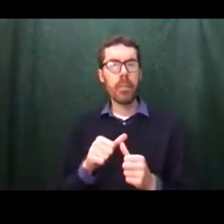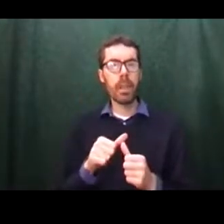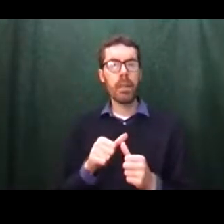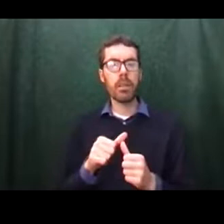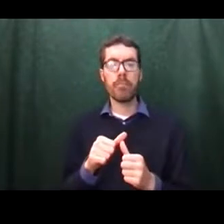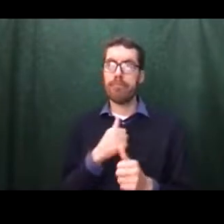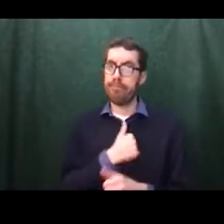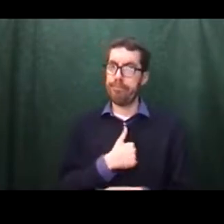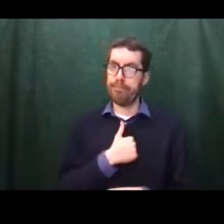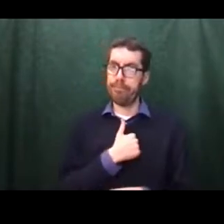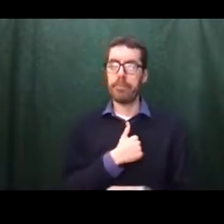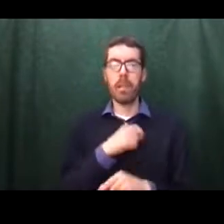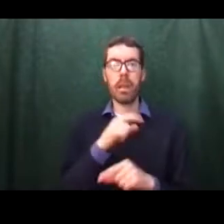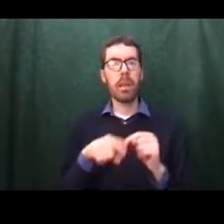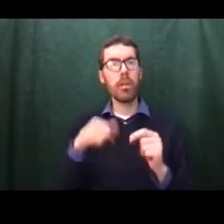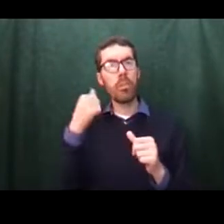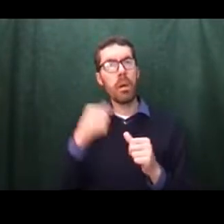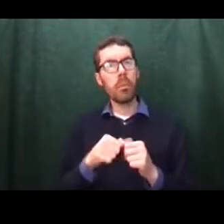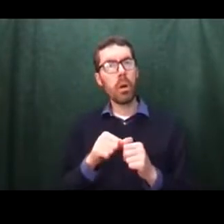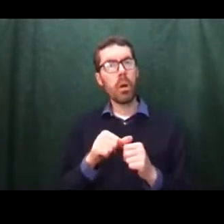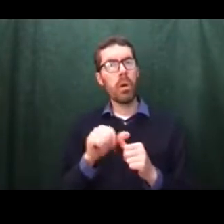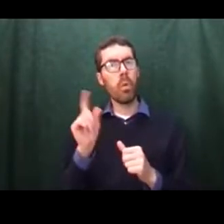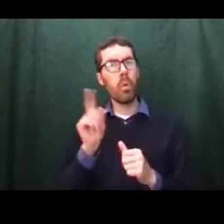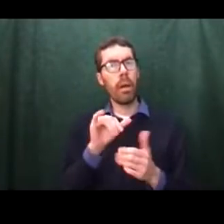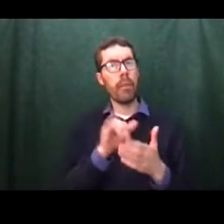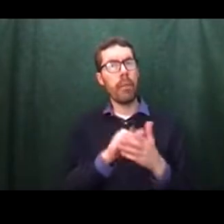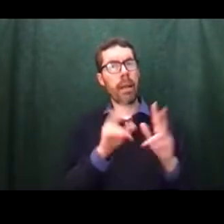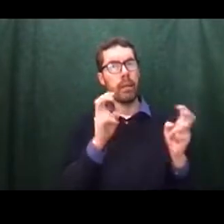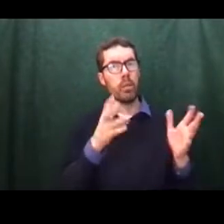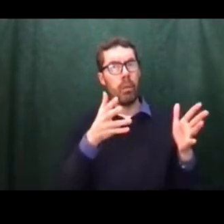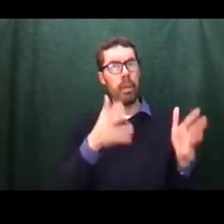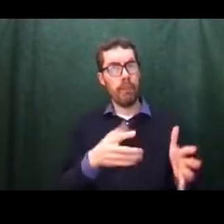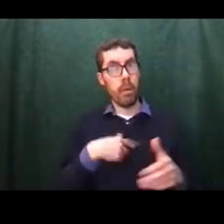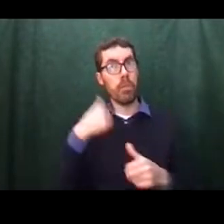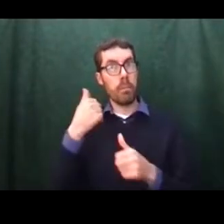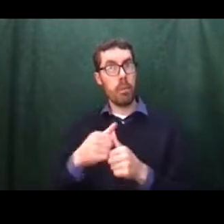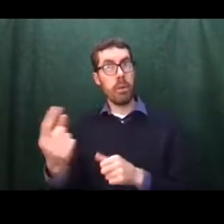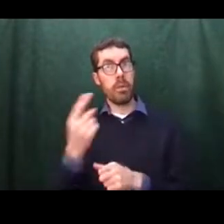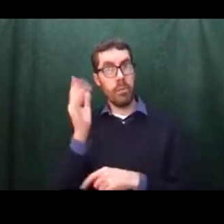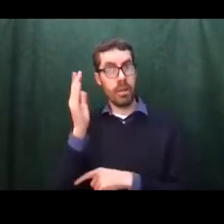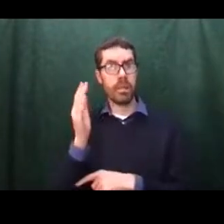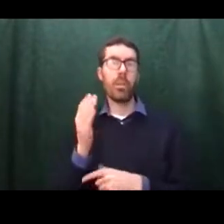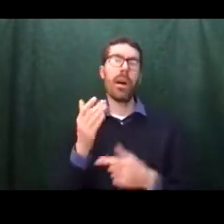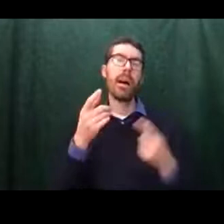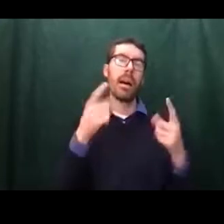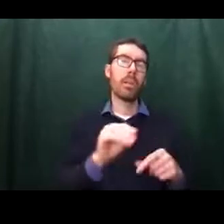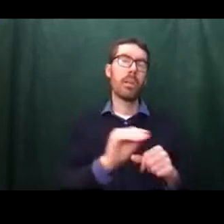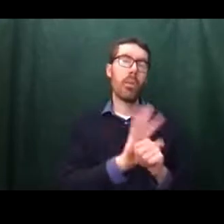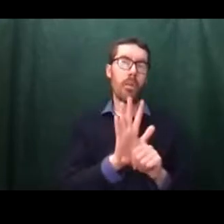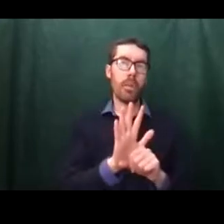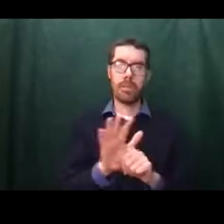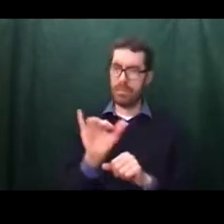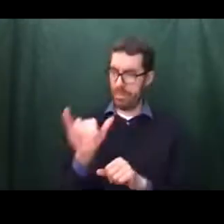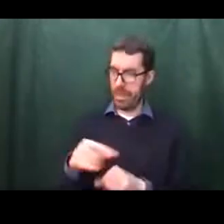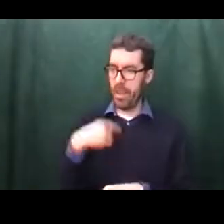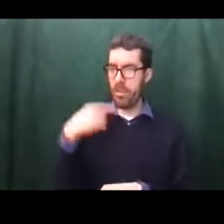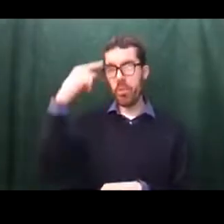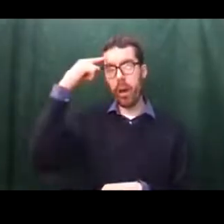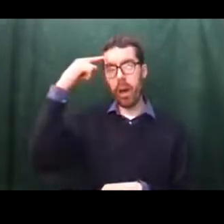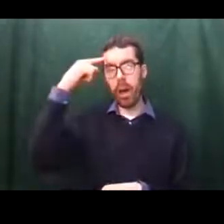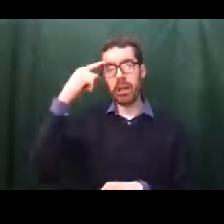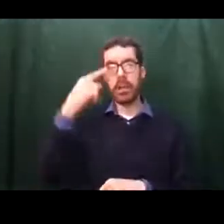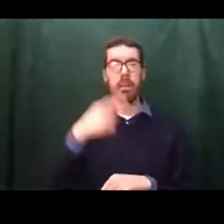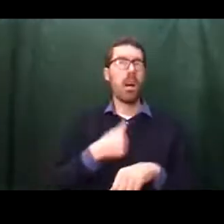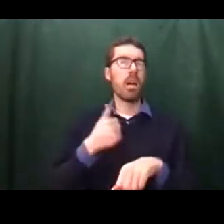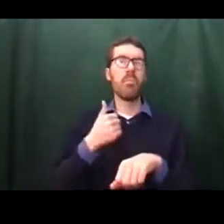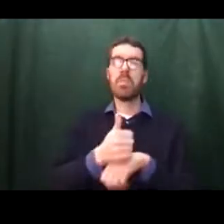I'm sorry, I don't remember where we left it. I remember the presentation. COVID intervened. That's what I was going to say, but I blame